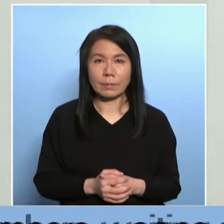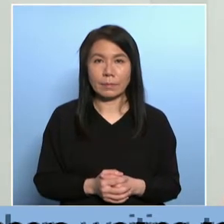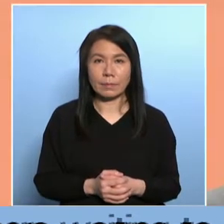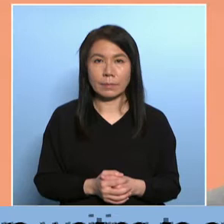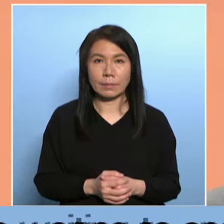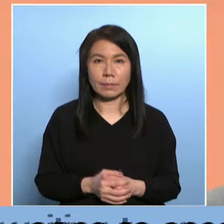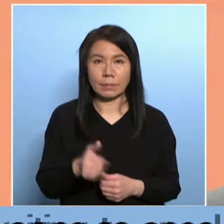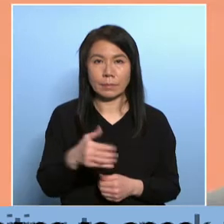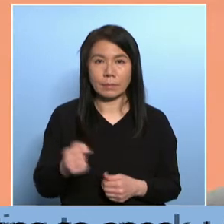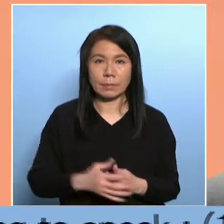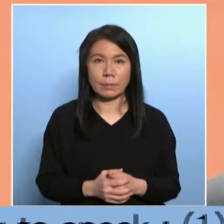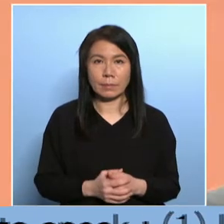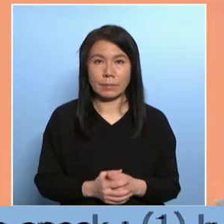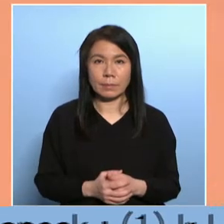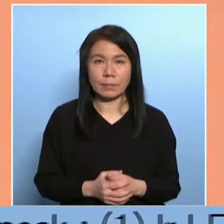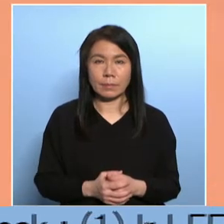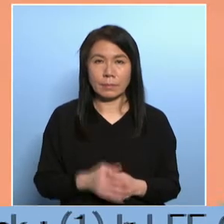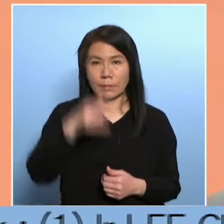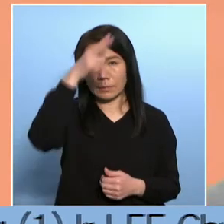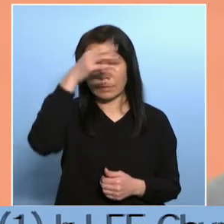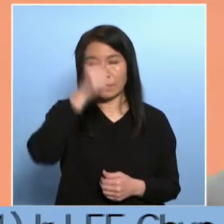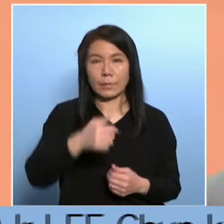Kang. Thank you, Madam Deputy.